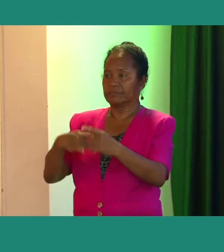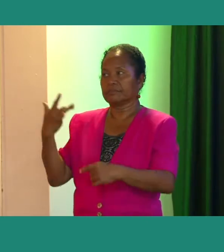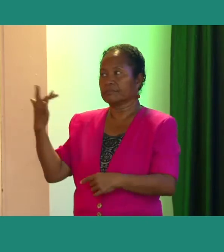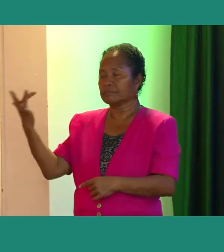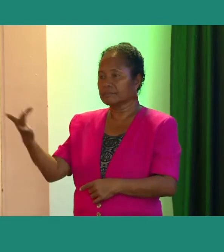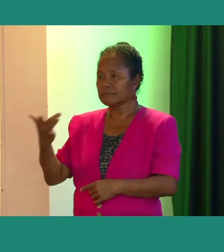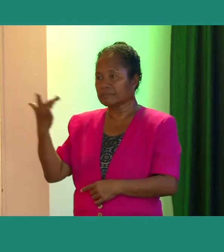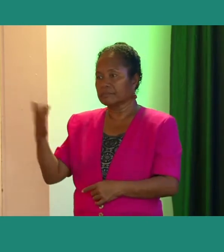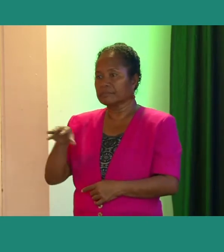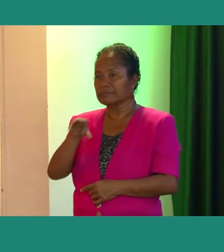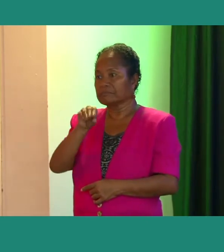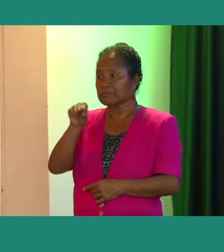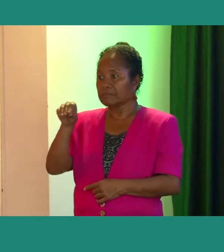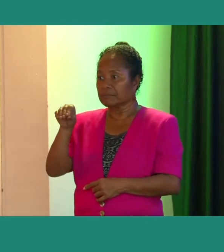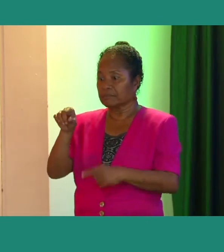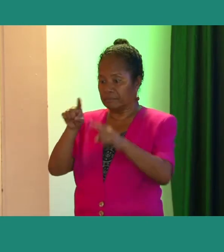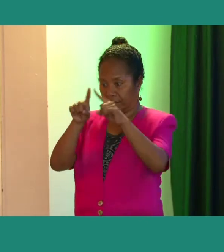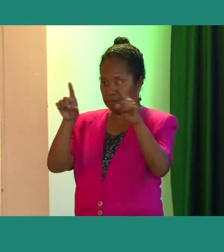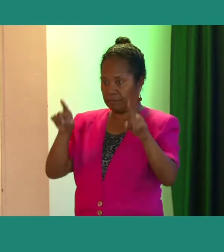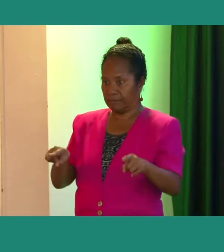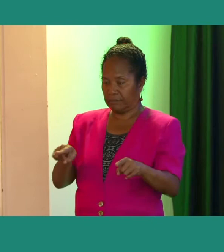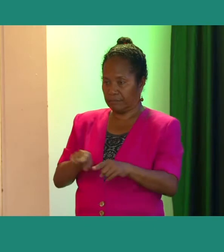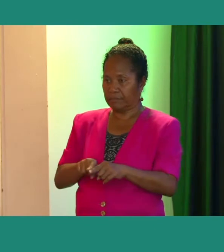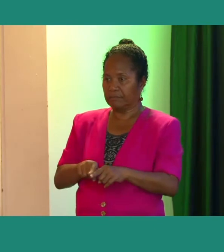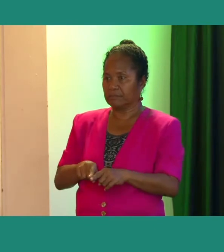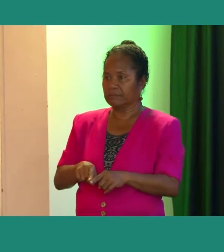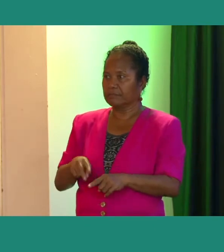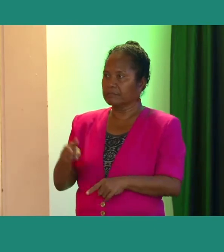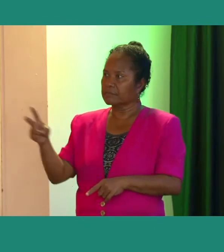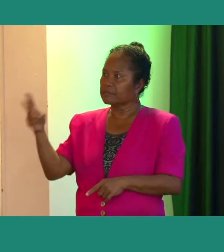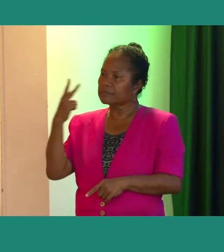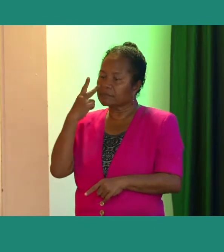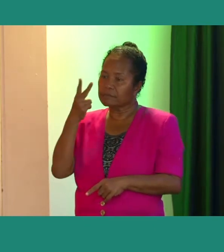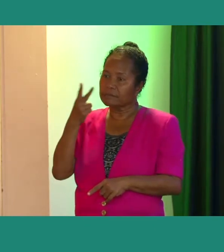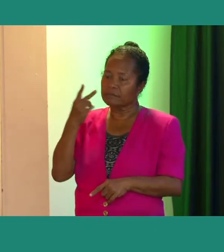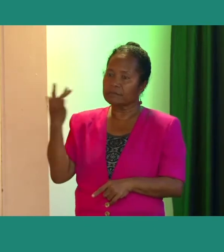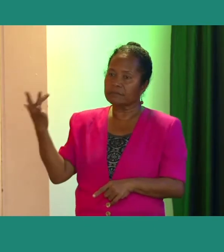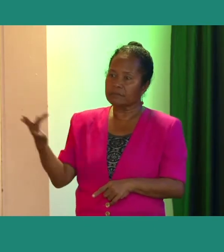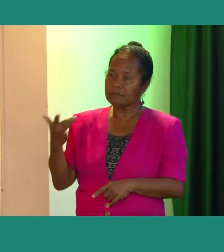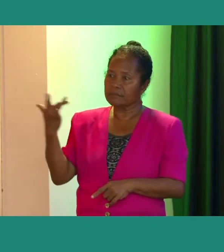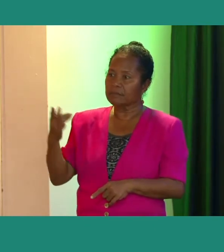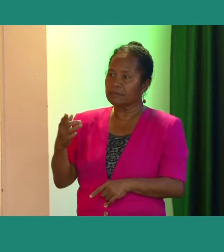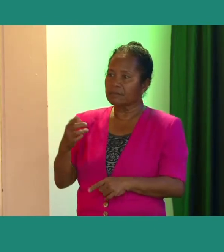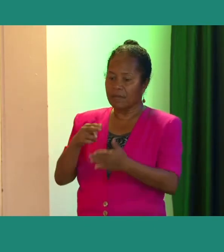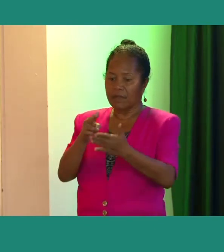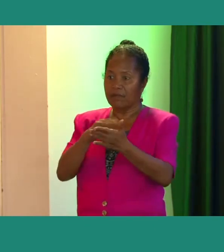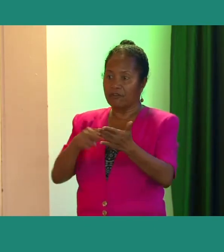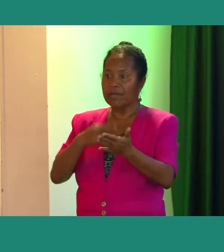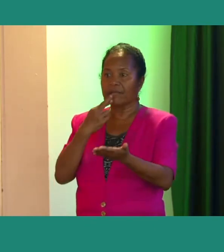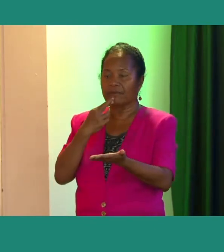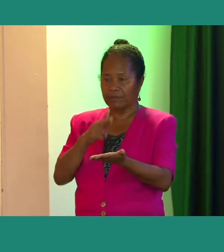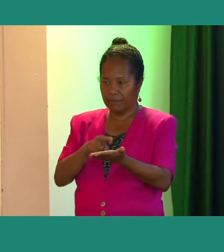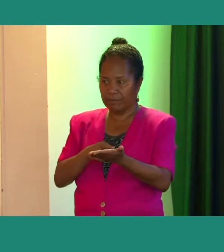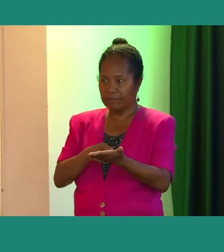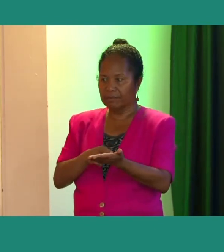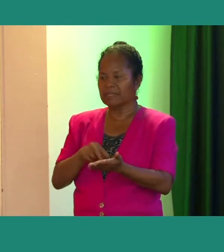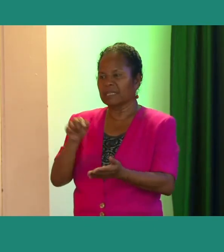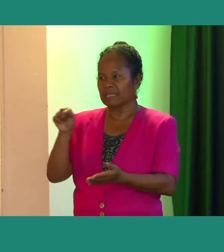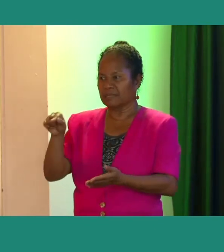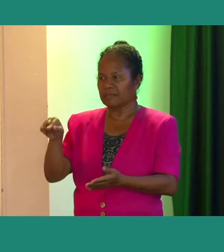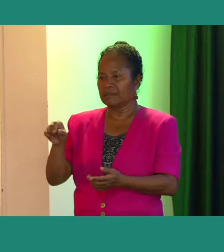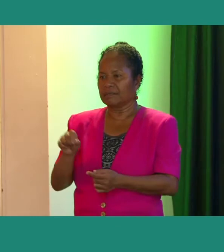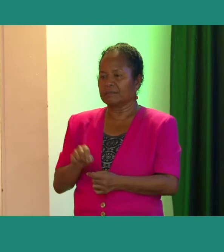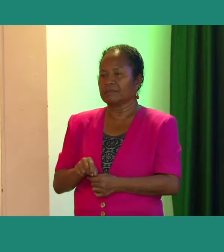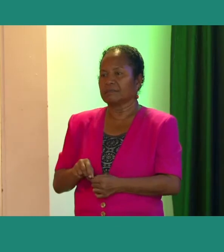the chat box for viewers who are participating online. If you would like to read the report, please click on the link and you can access